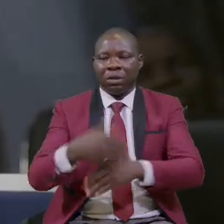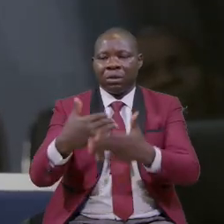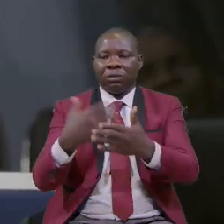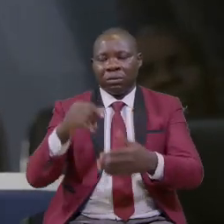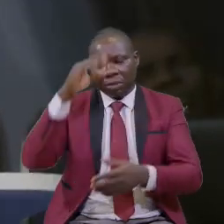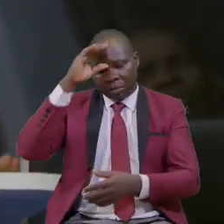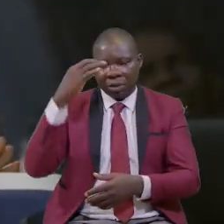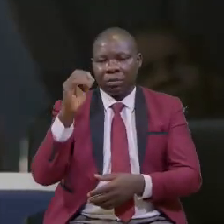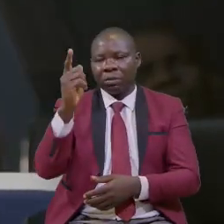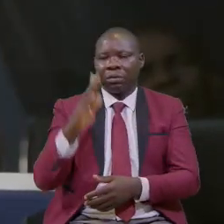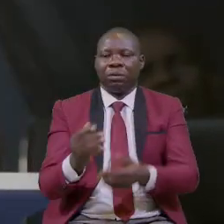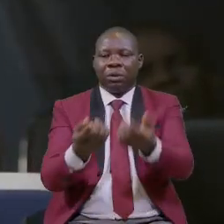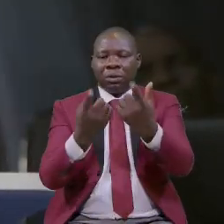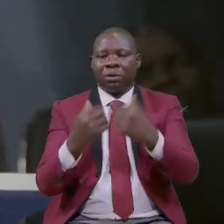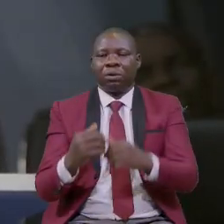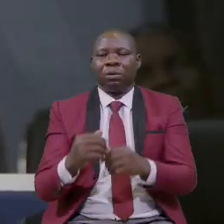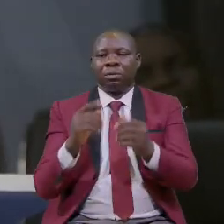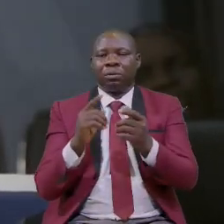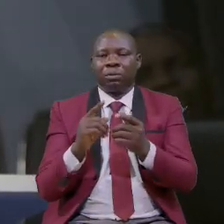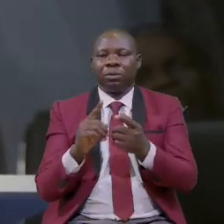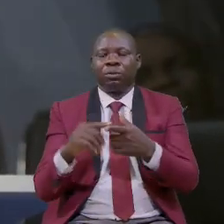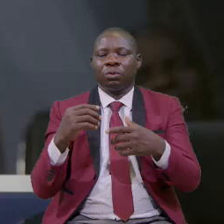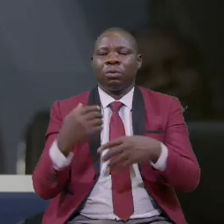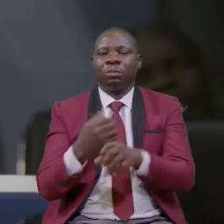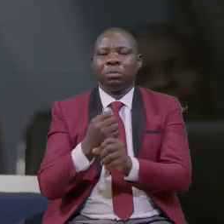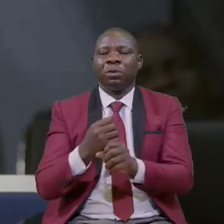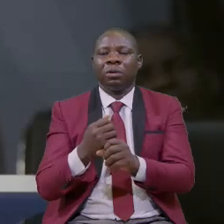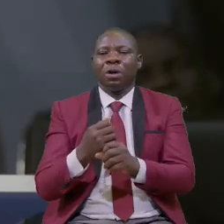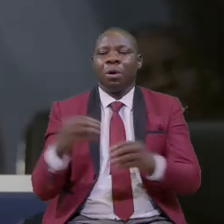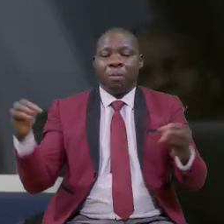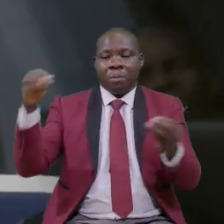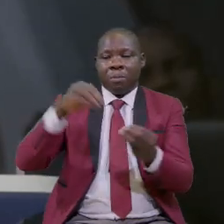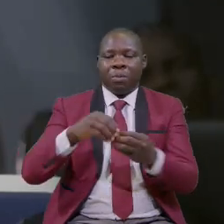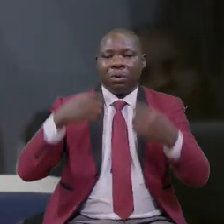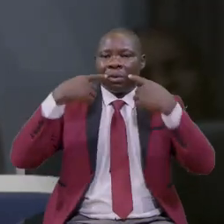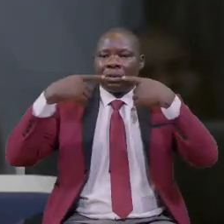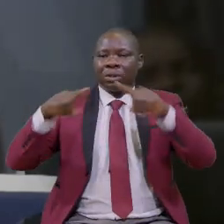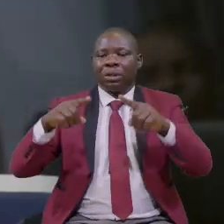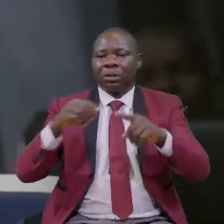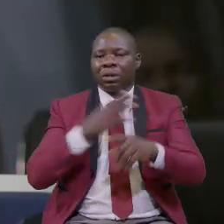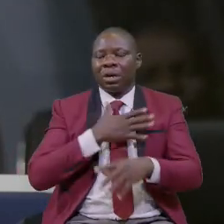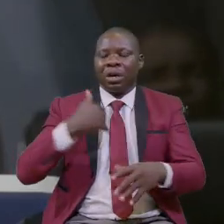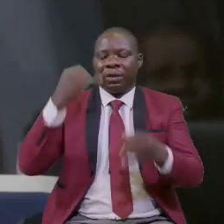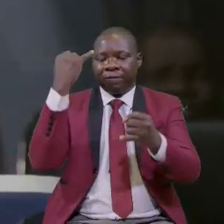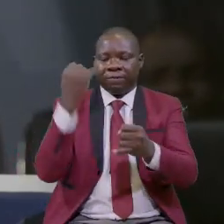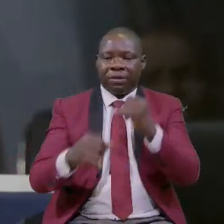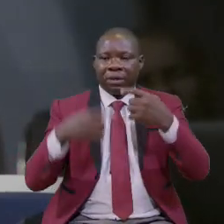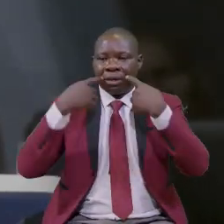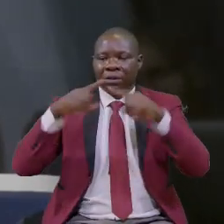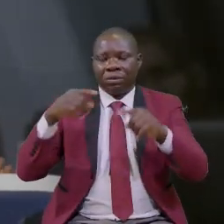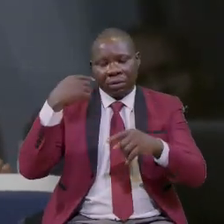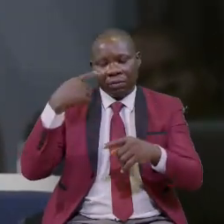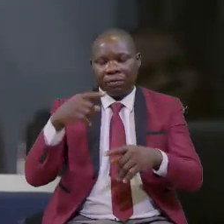comes up to make further declaration and final declaration for